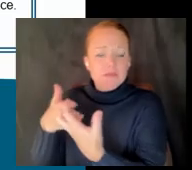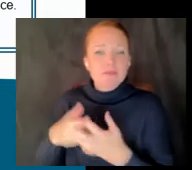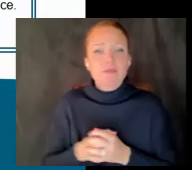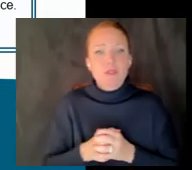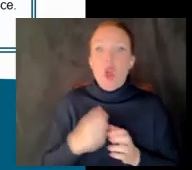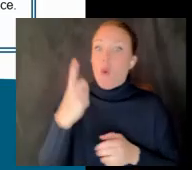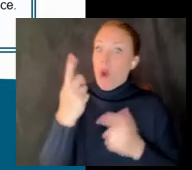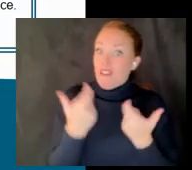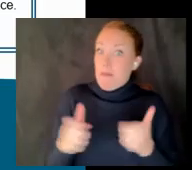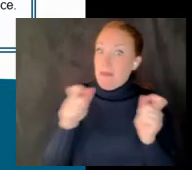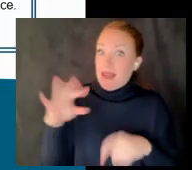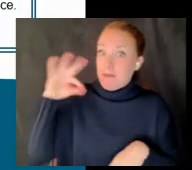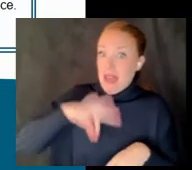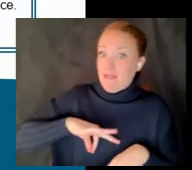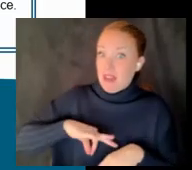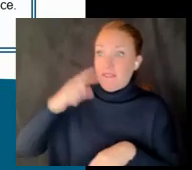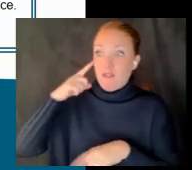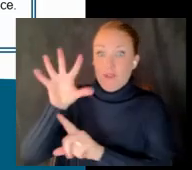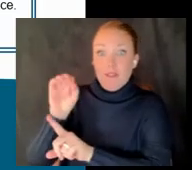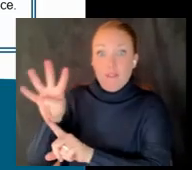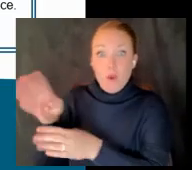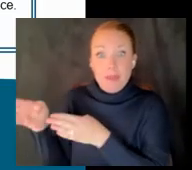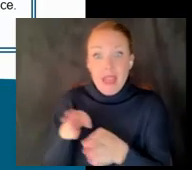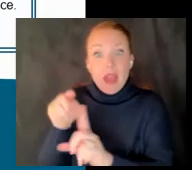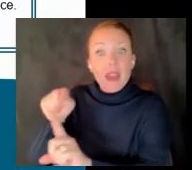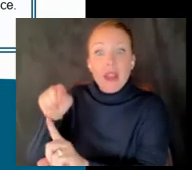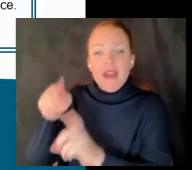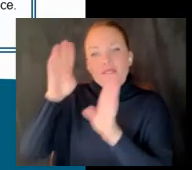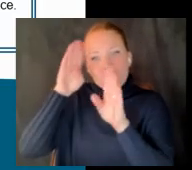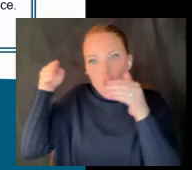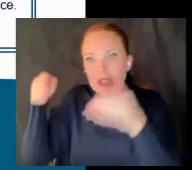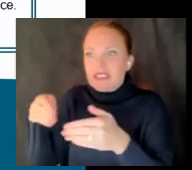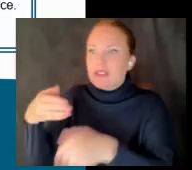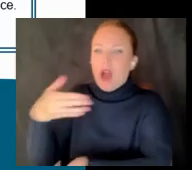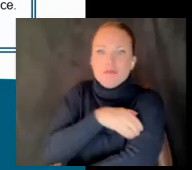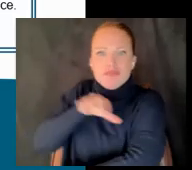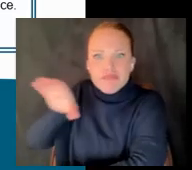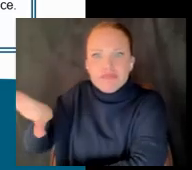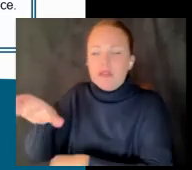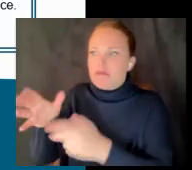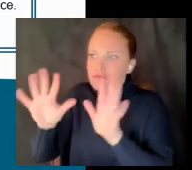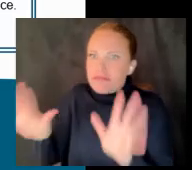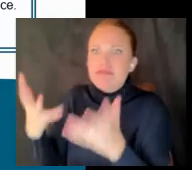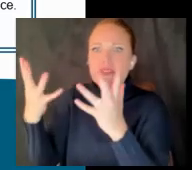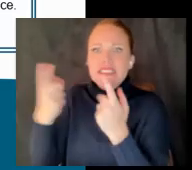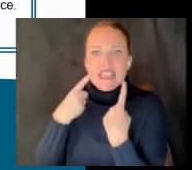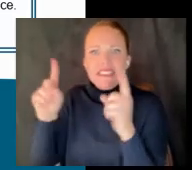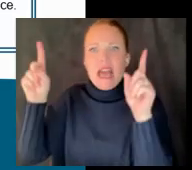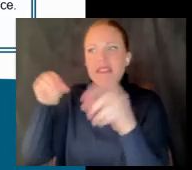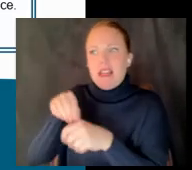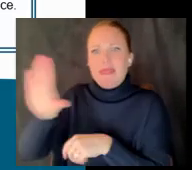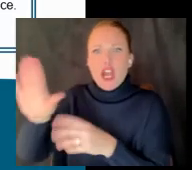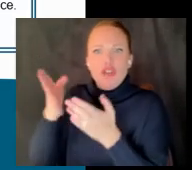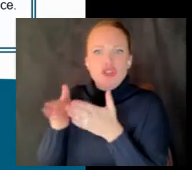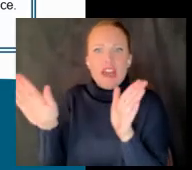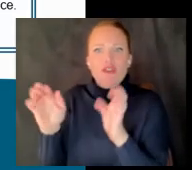prominent benefits of a 504 plan for many students is that it focuses on enabling success within the general education environment, which